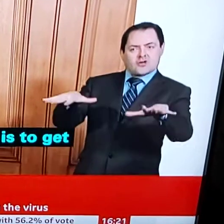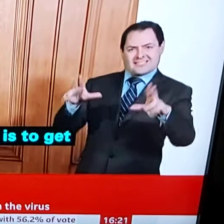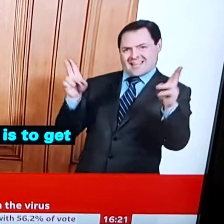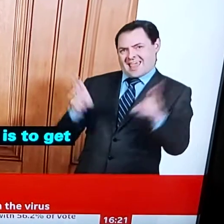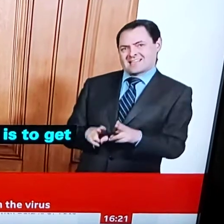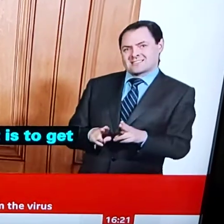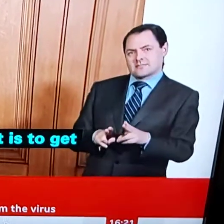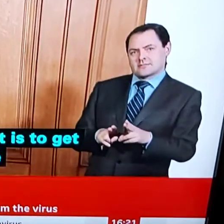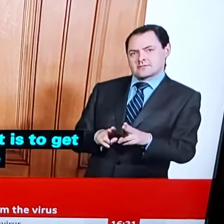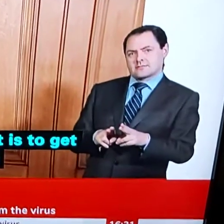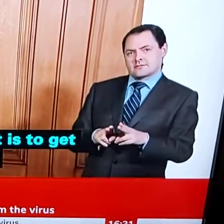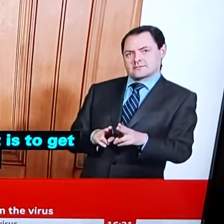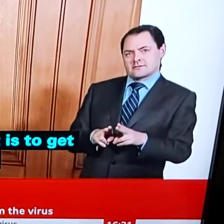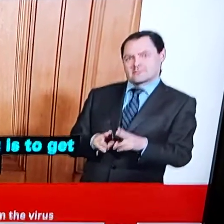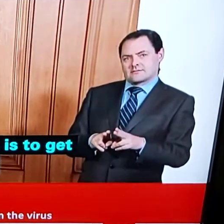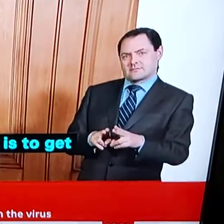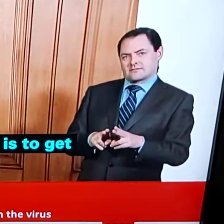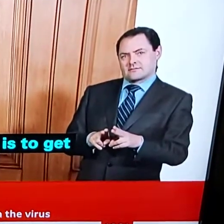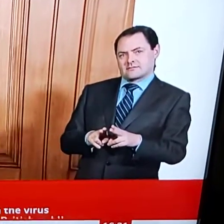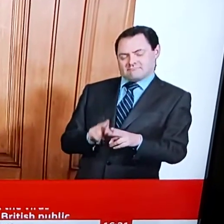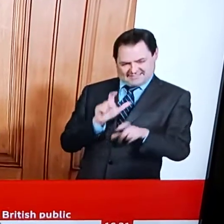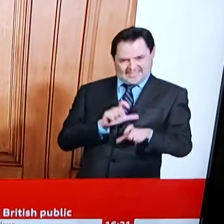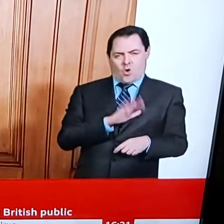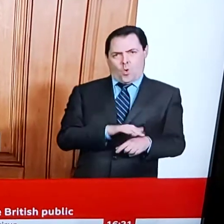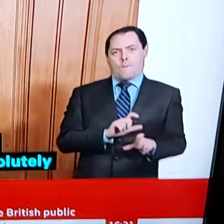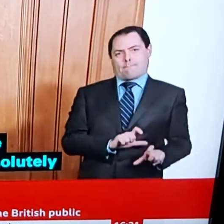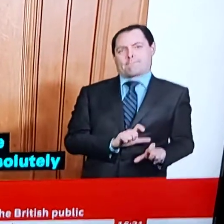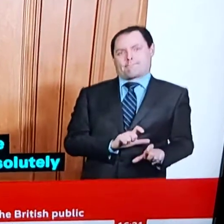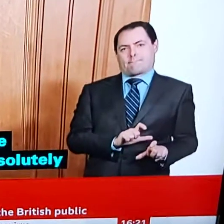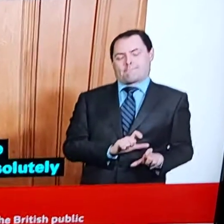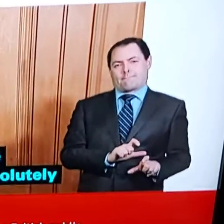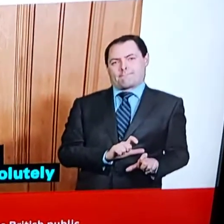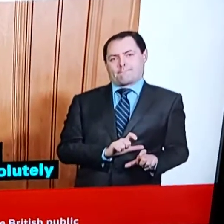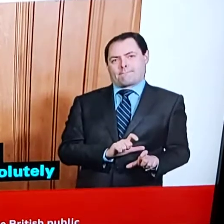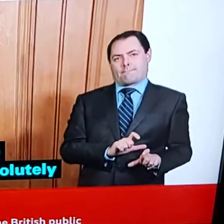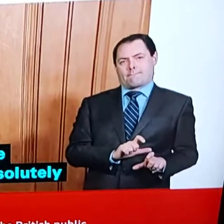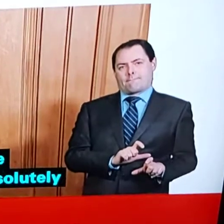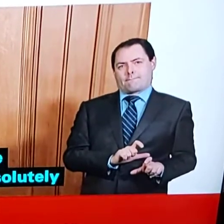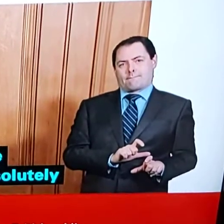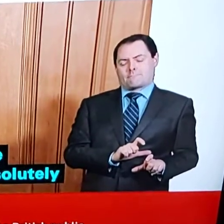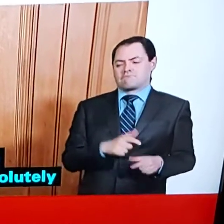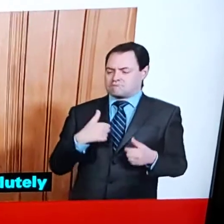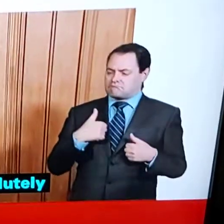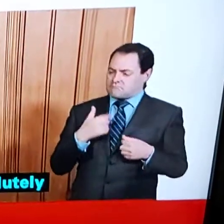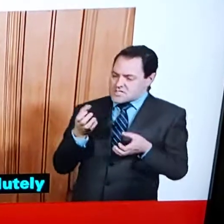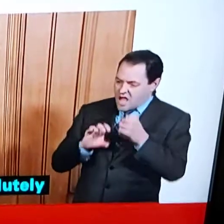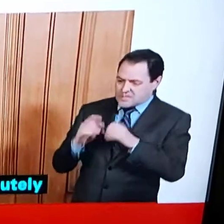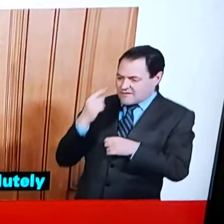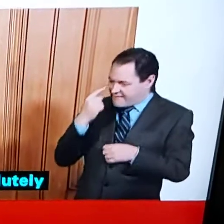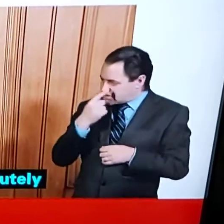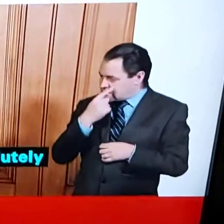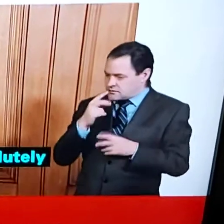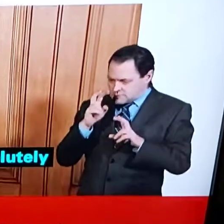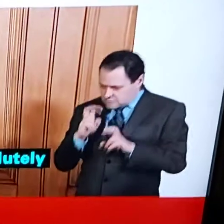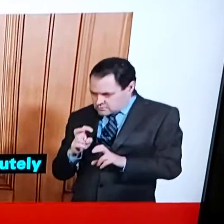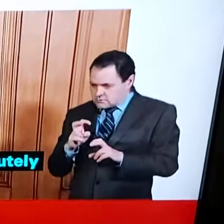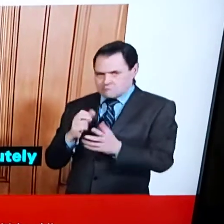So I'm absolutely sure that the advice, the scientific evidence will